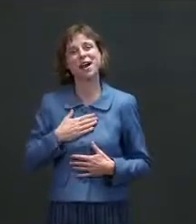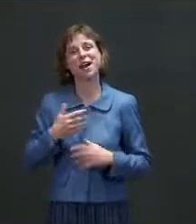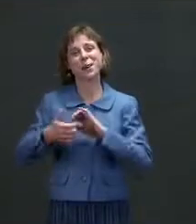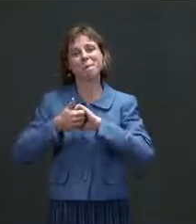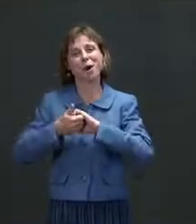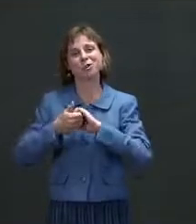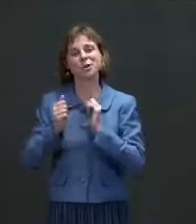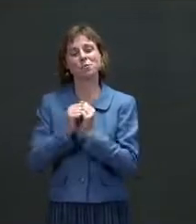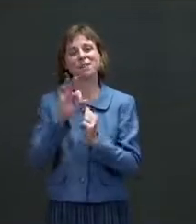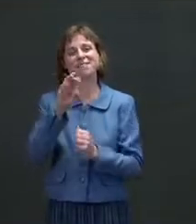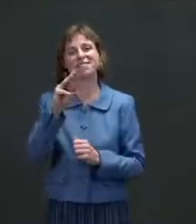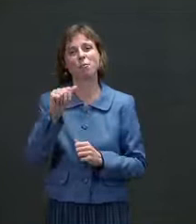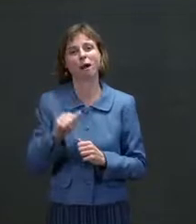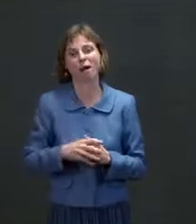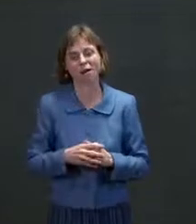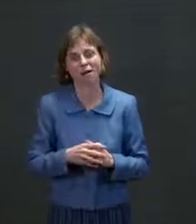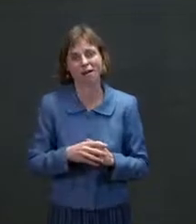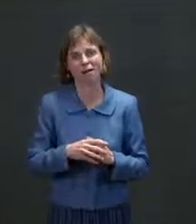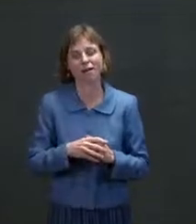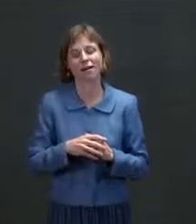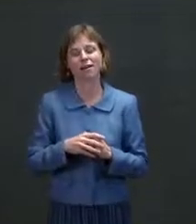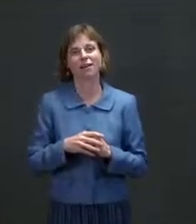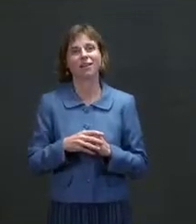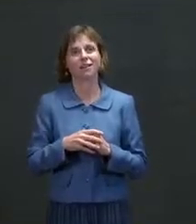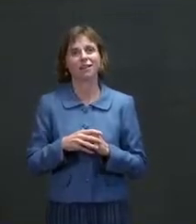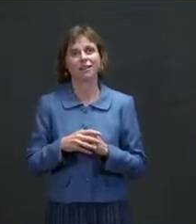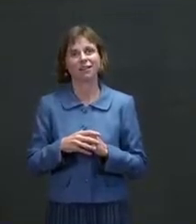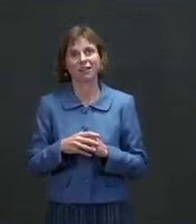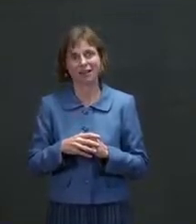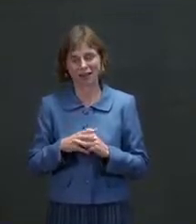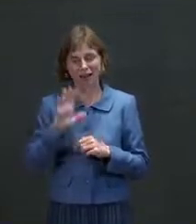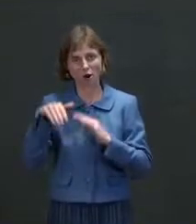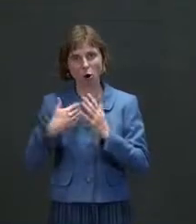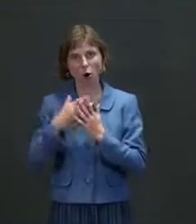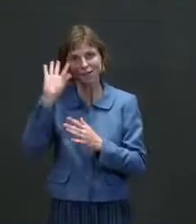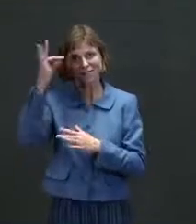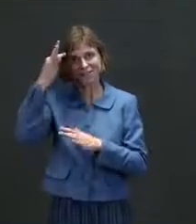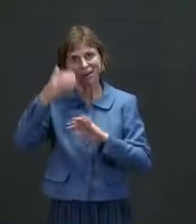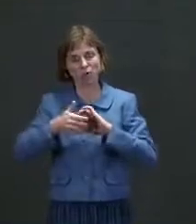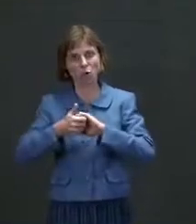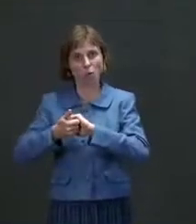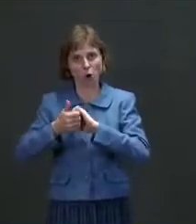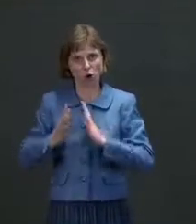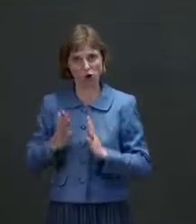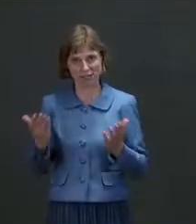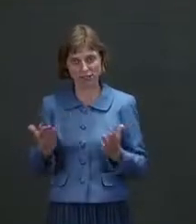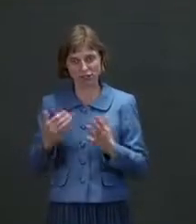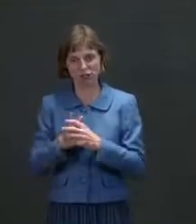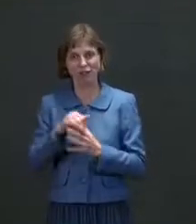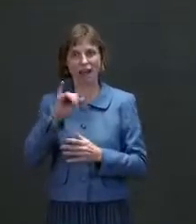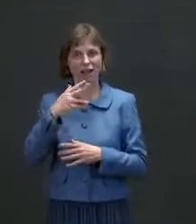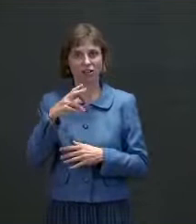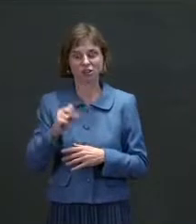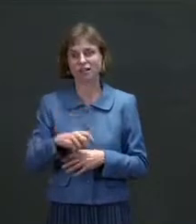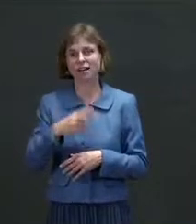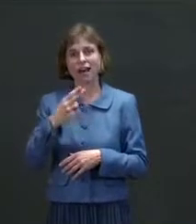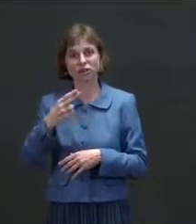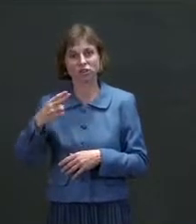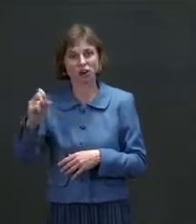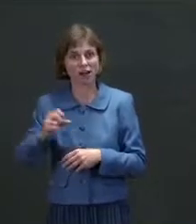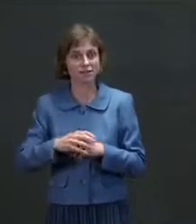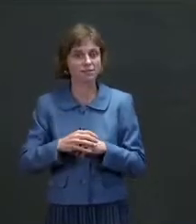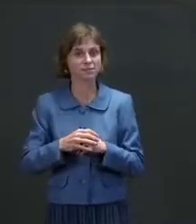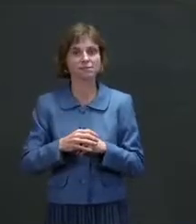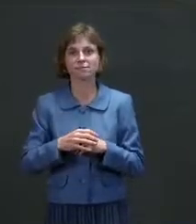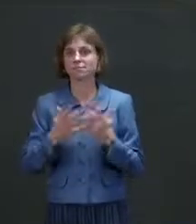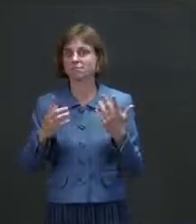FEMA and all the DOD, all our federal partners that have been out here, IHS, HHS, all the